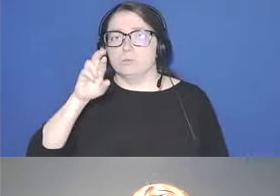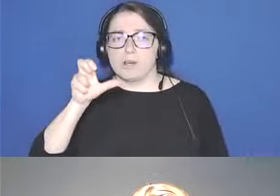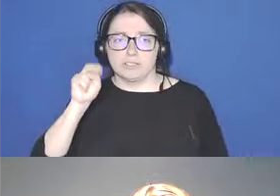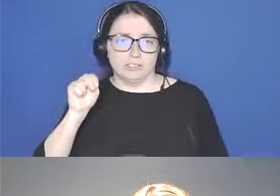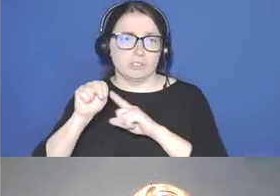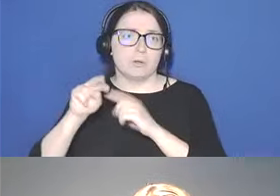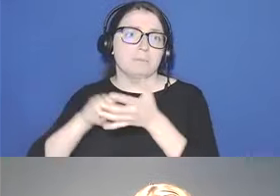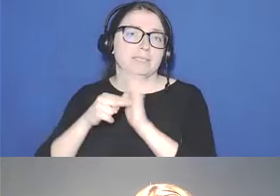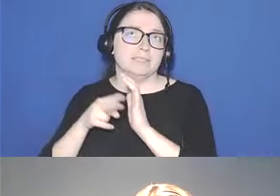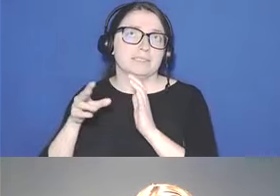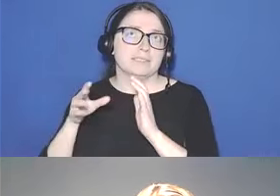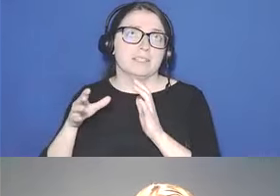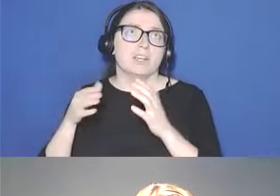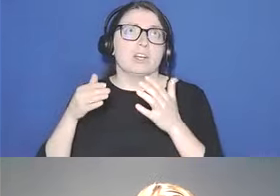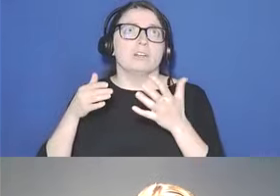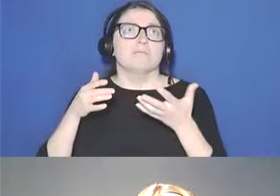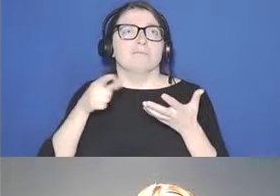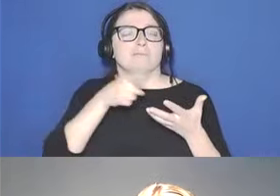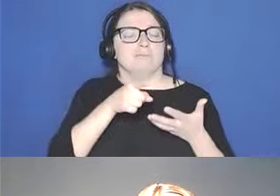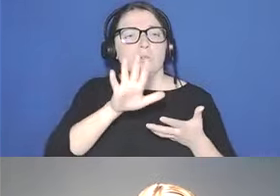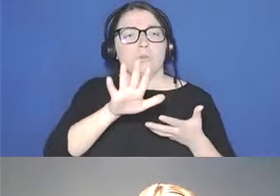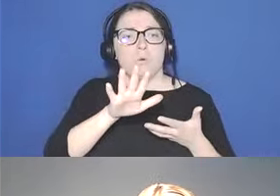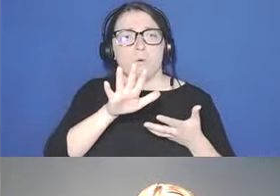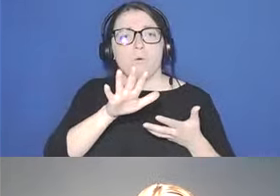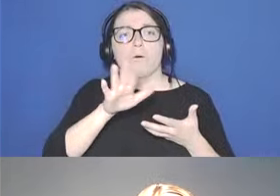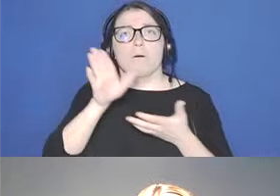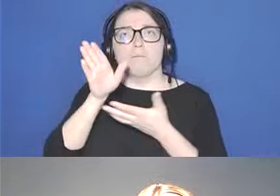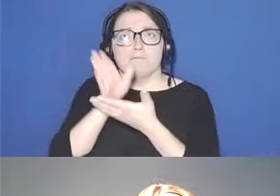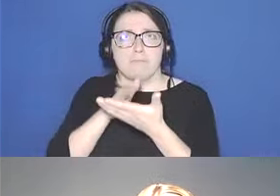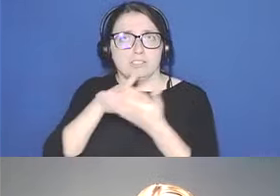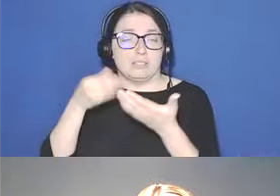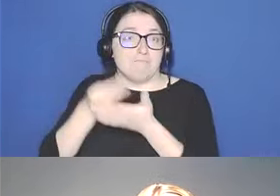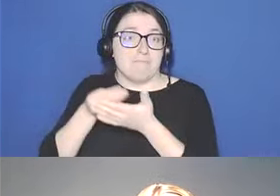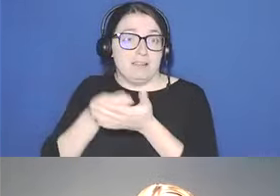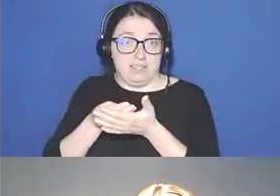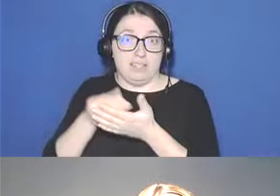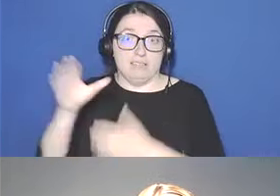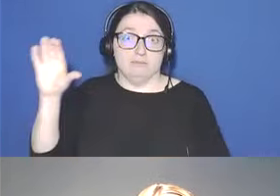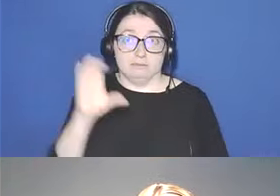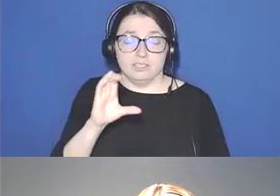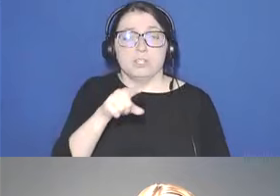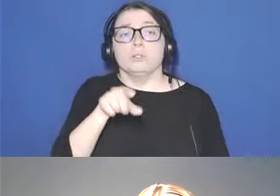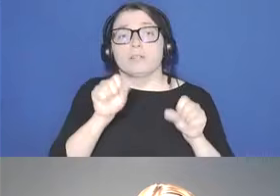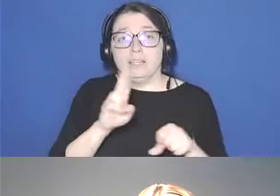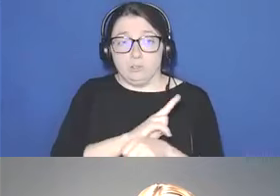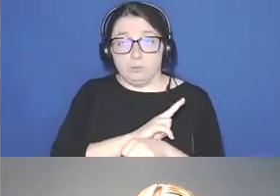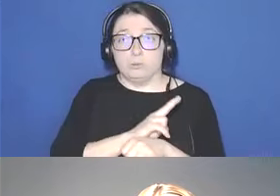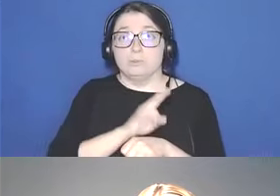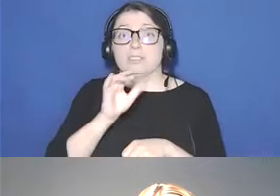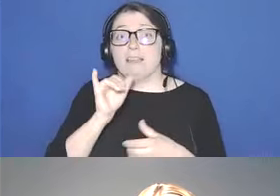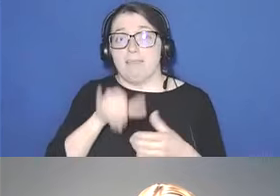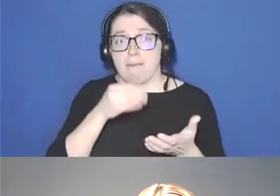child qualifies for, you get to use with the help of a broker and a